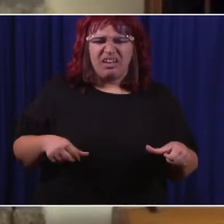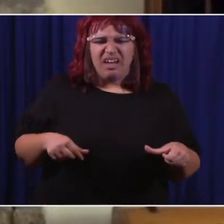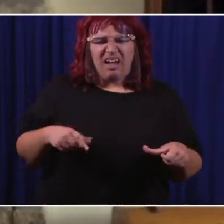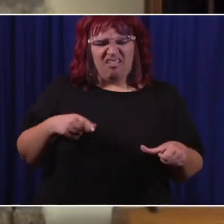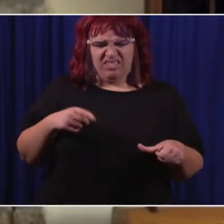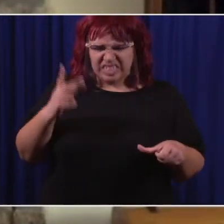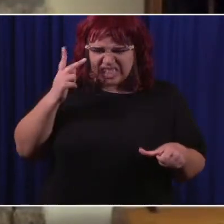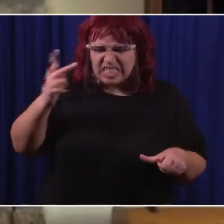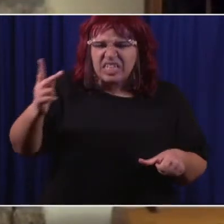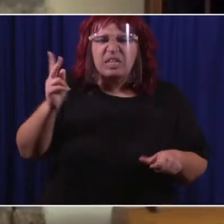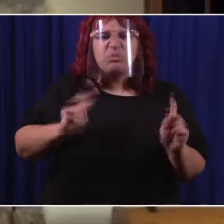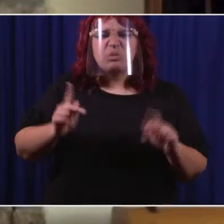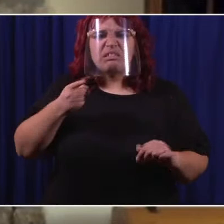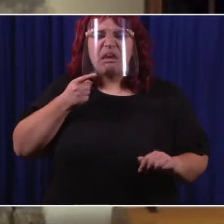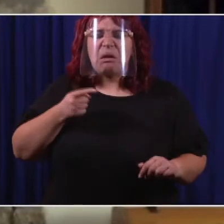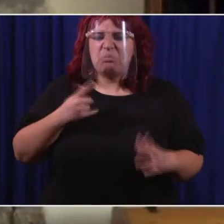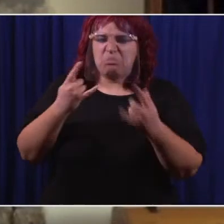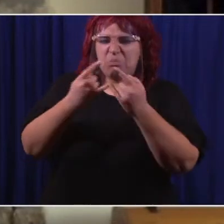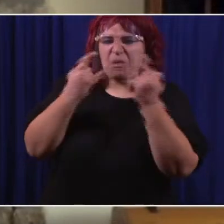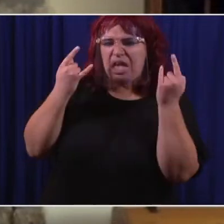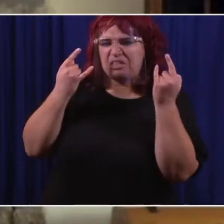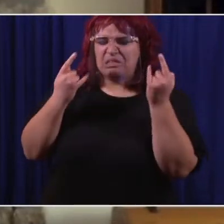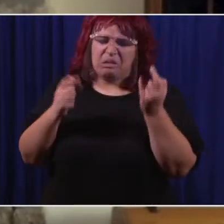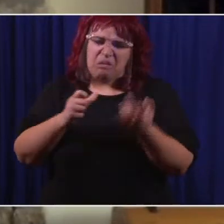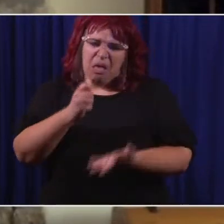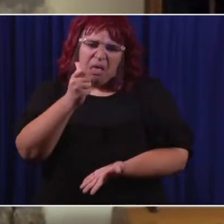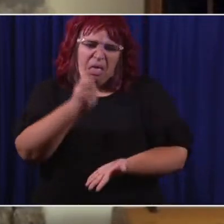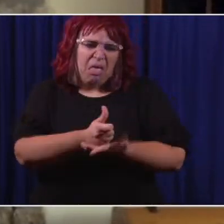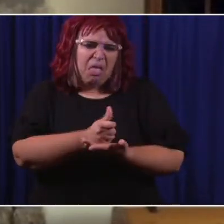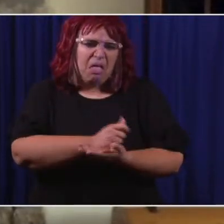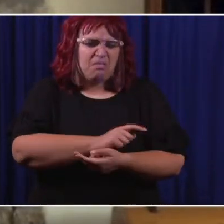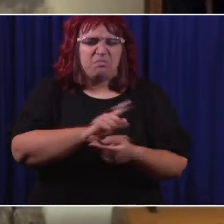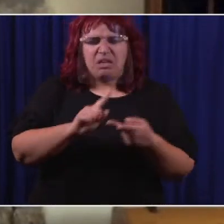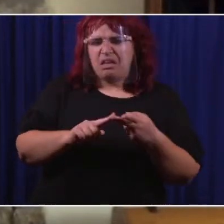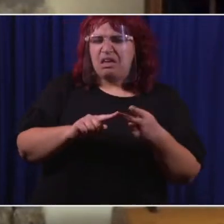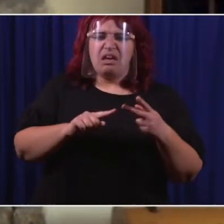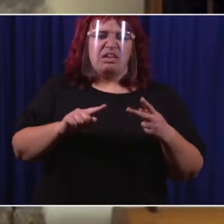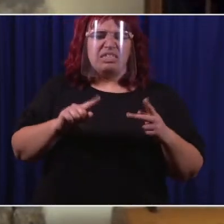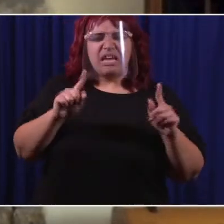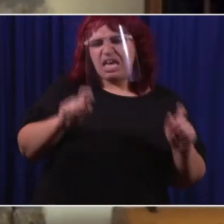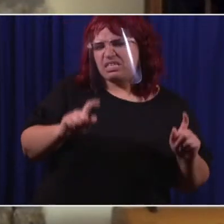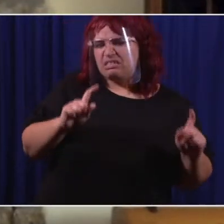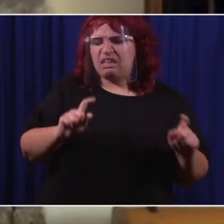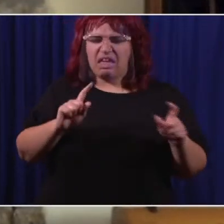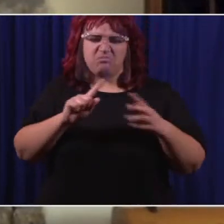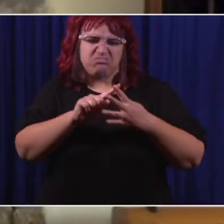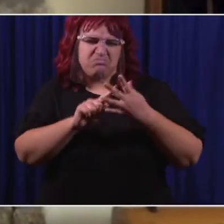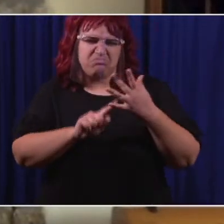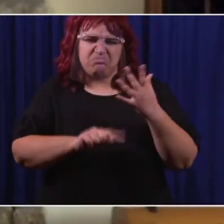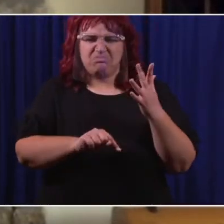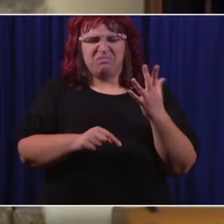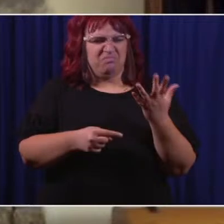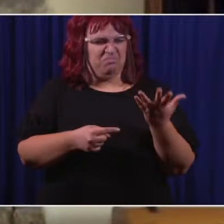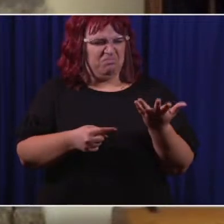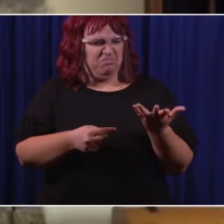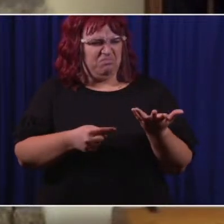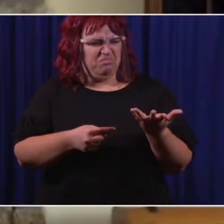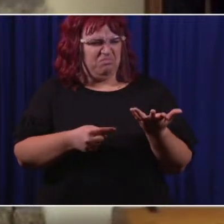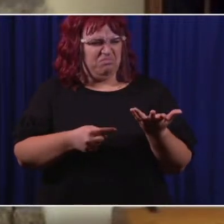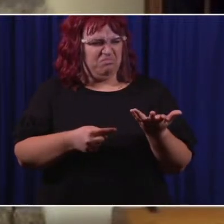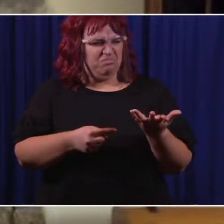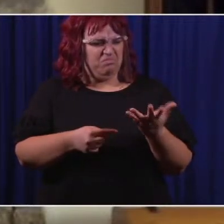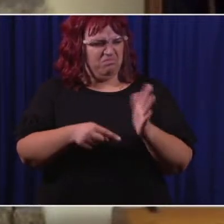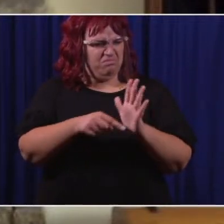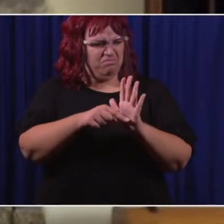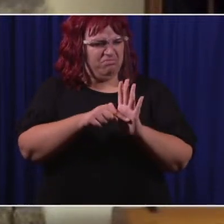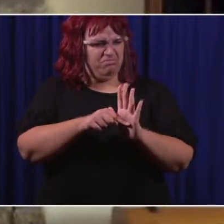The increase in cases is due strictly to more testing. And I just want to ask you, where do you think this hostility to